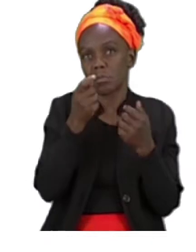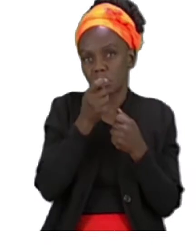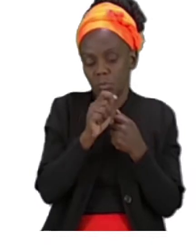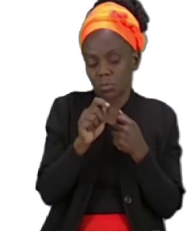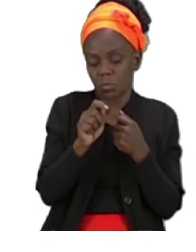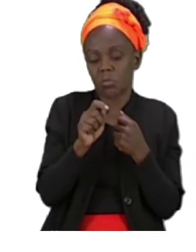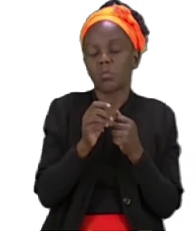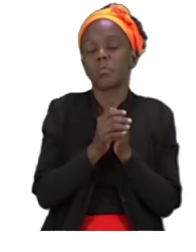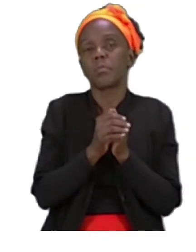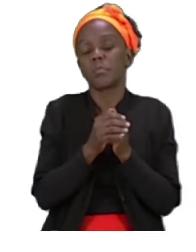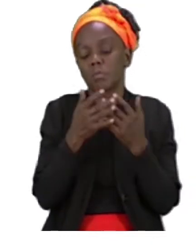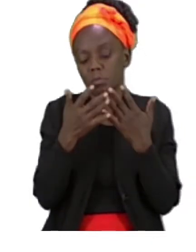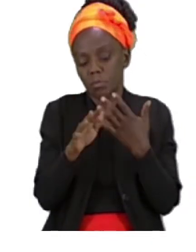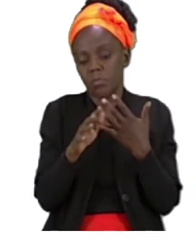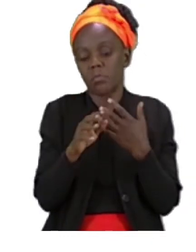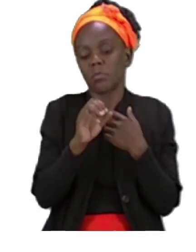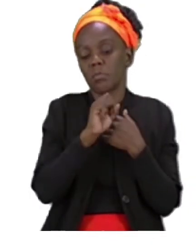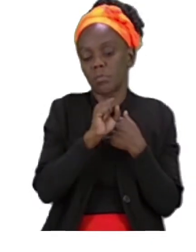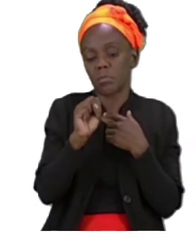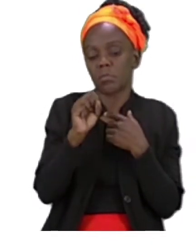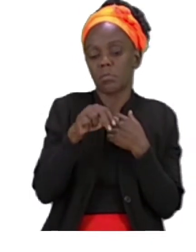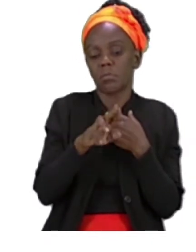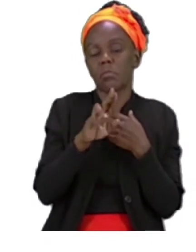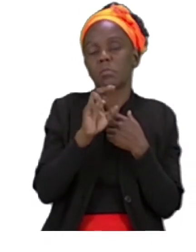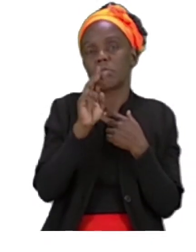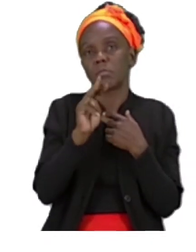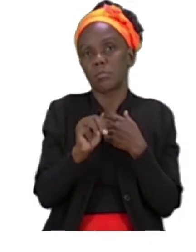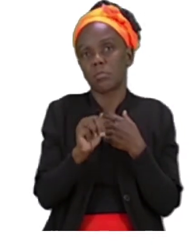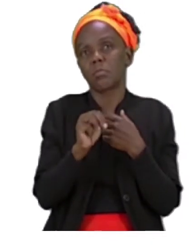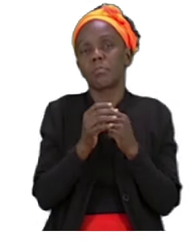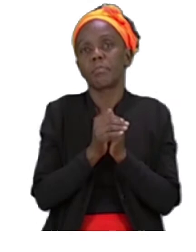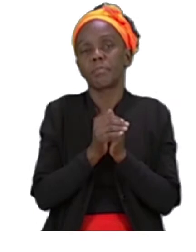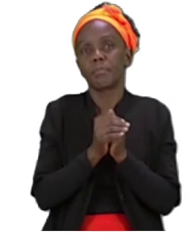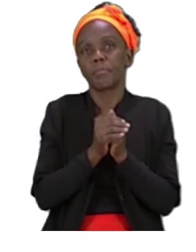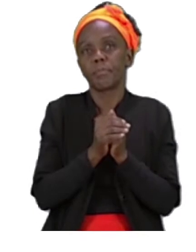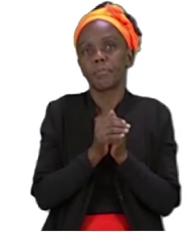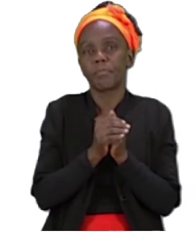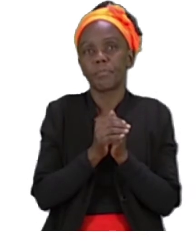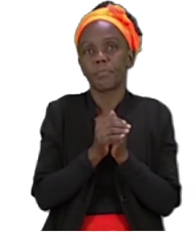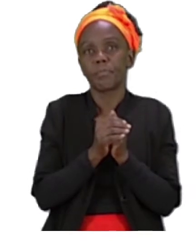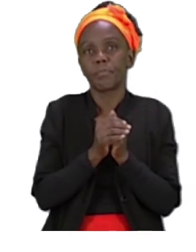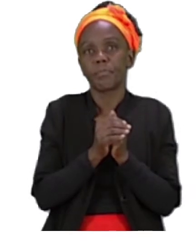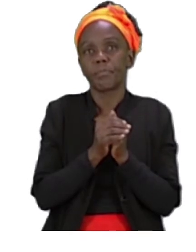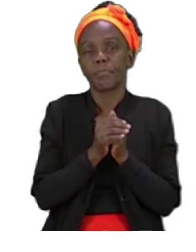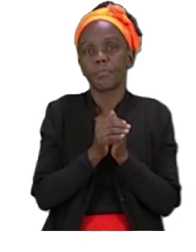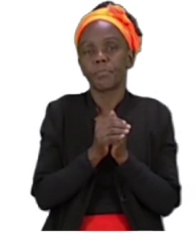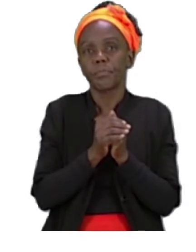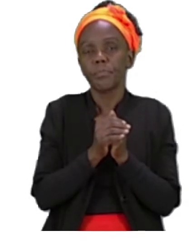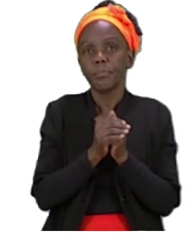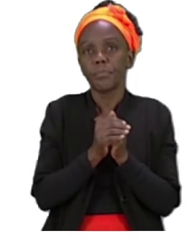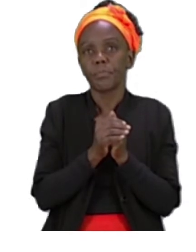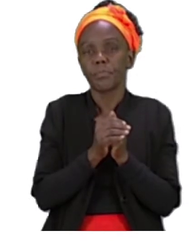need to do in order to complete one story sum or word sum. They have given